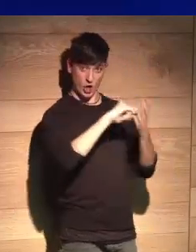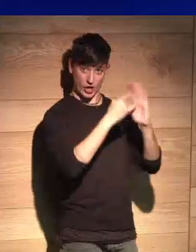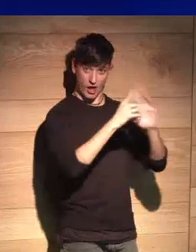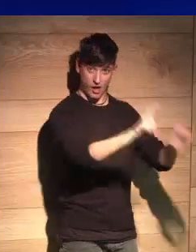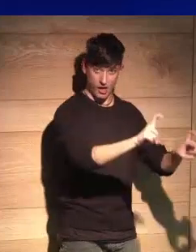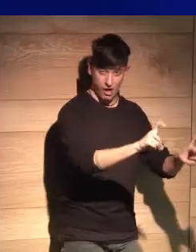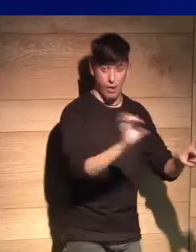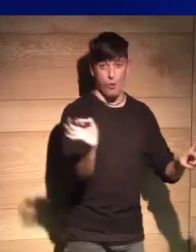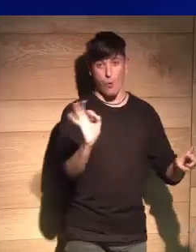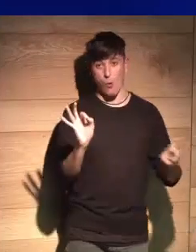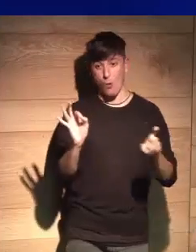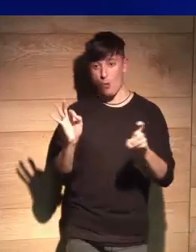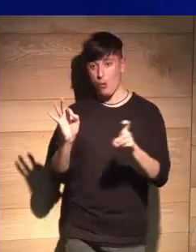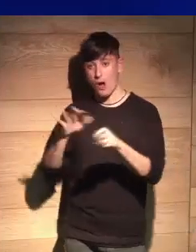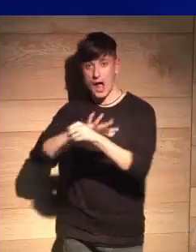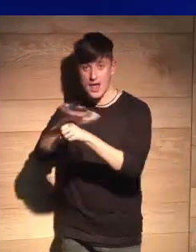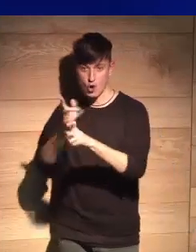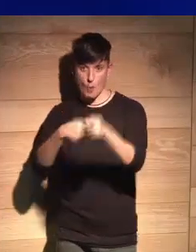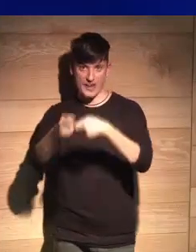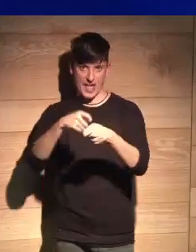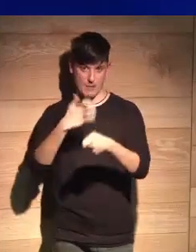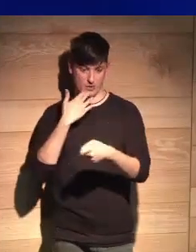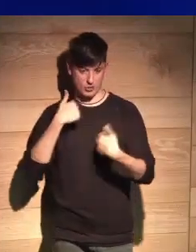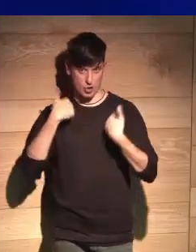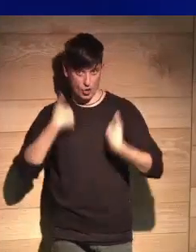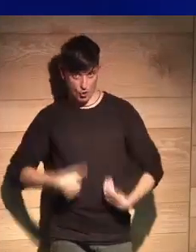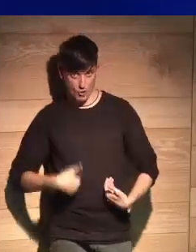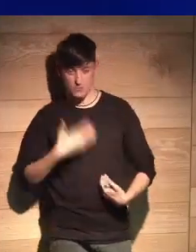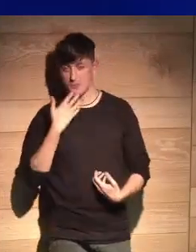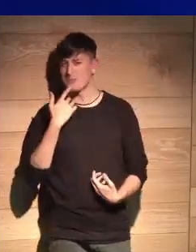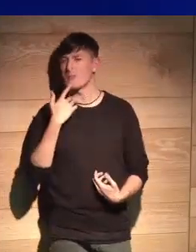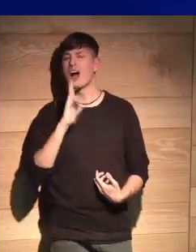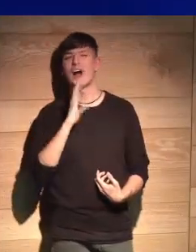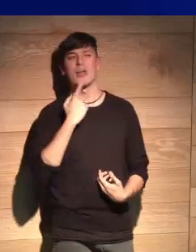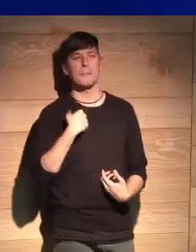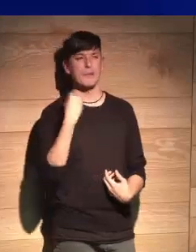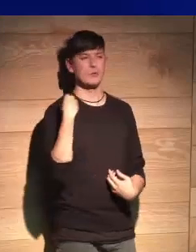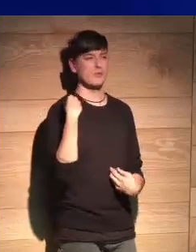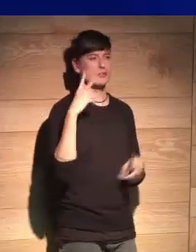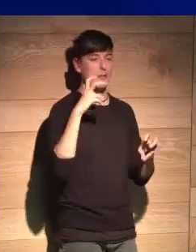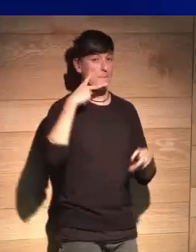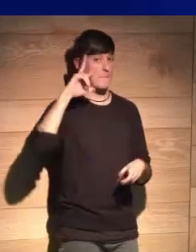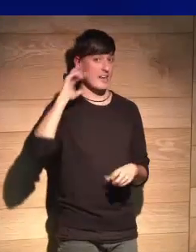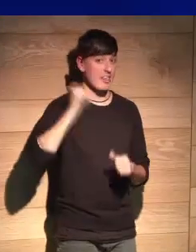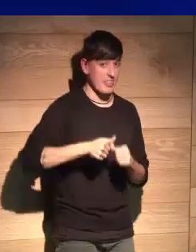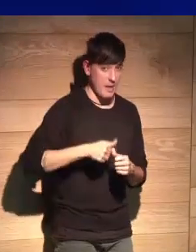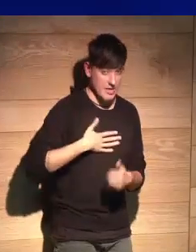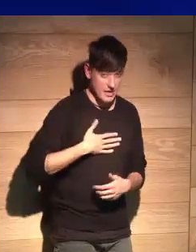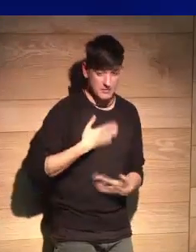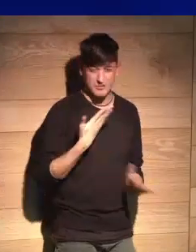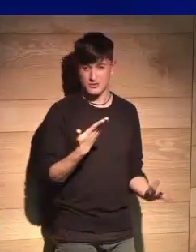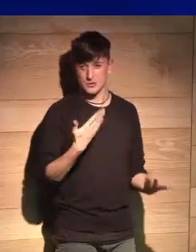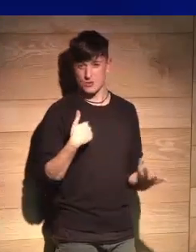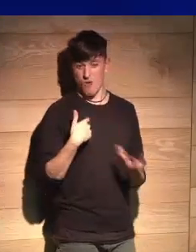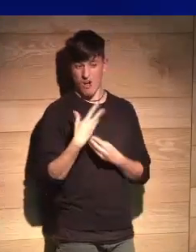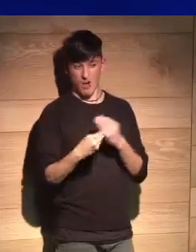can be a professor of technology or work in sales. Pues yo lo que hago está muy lejos de ese